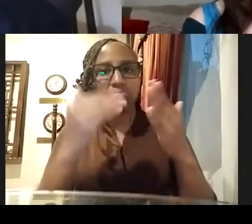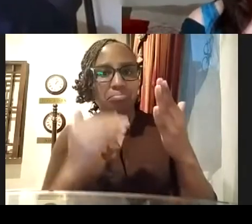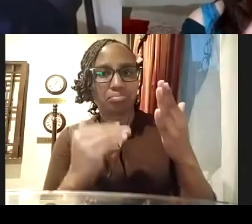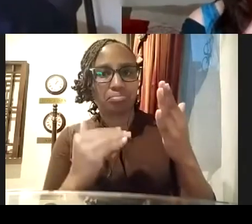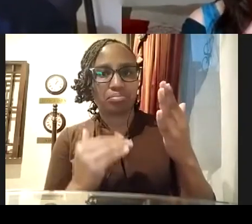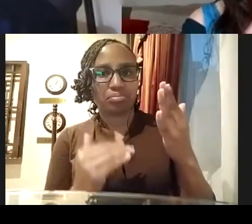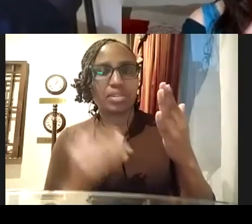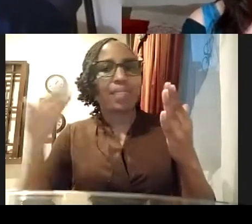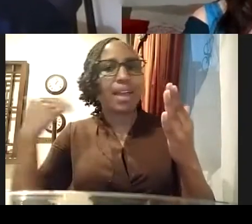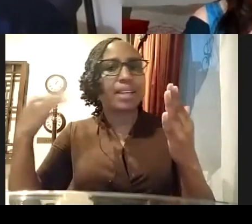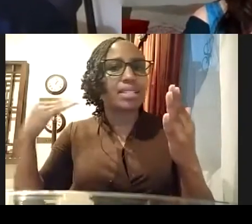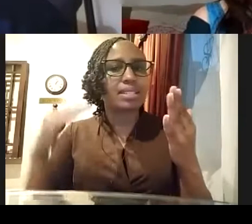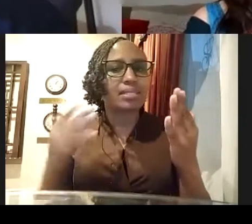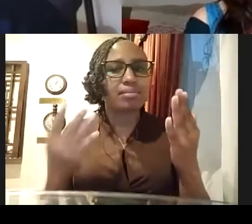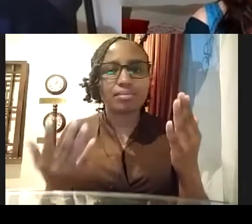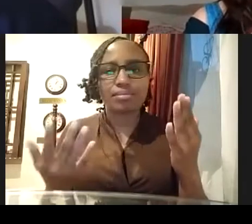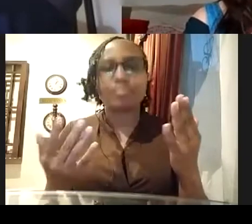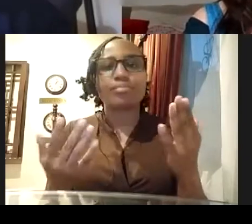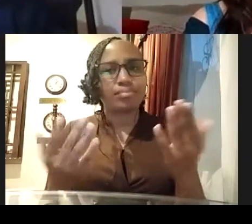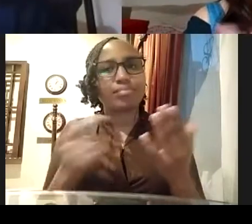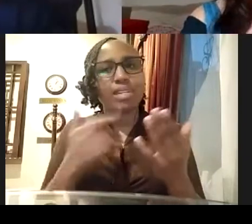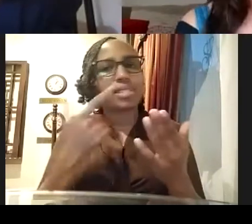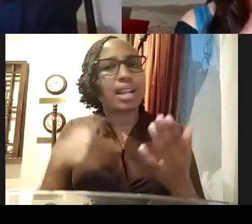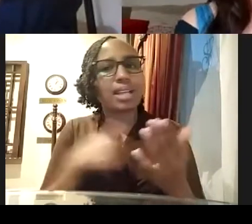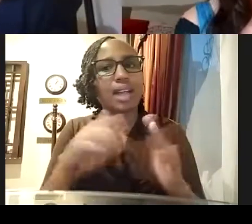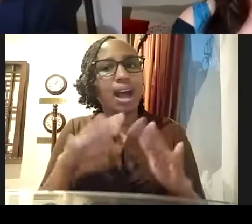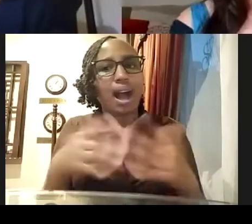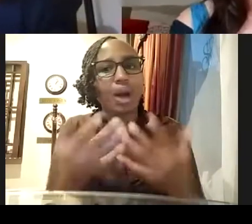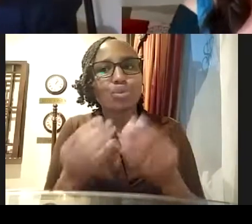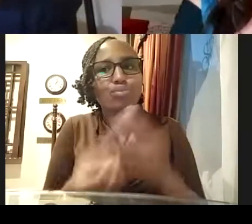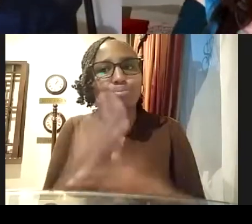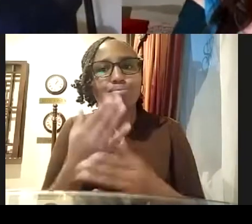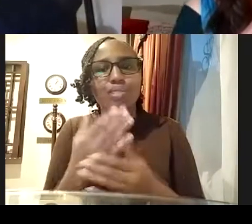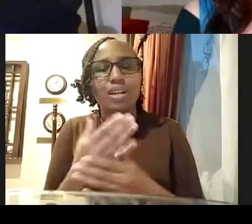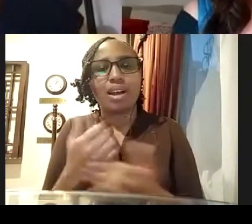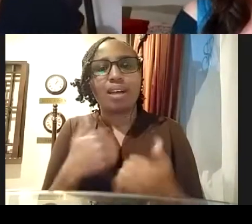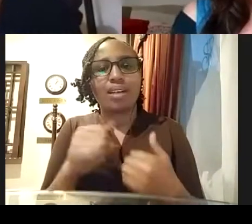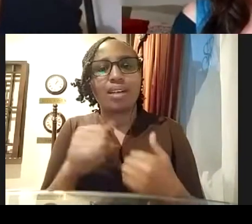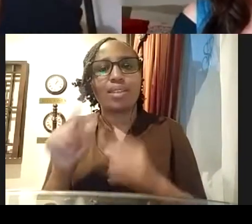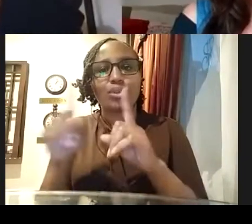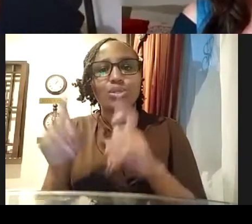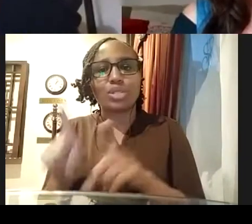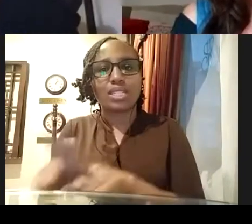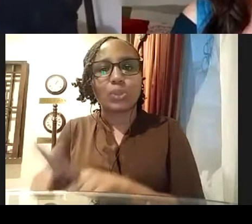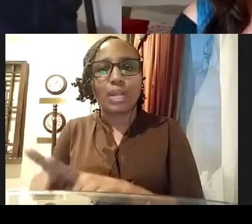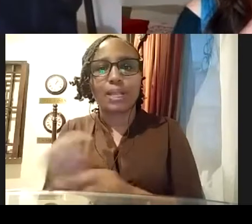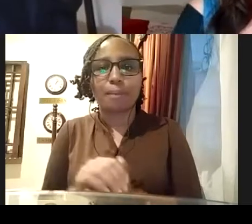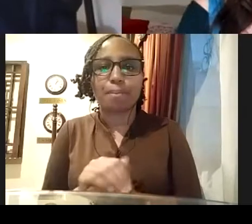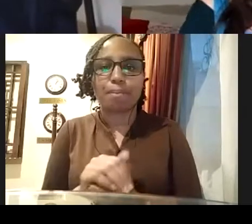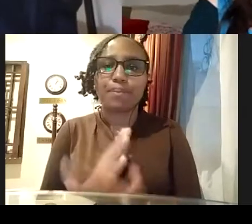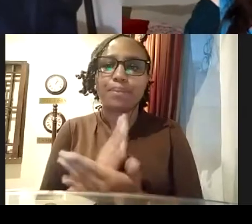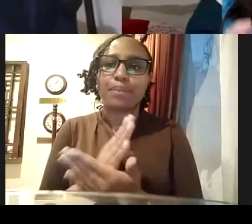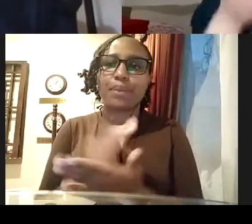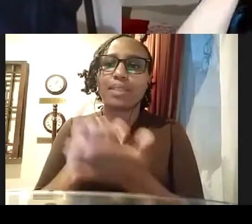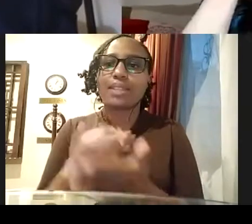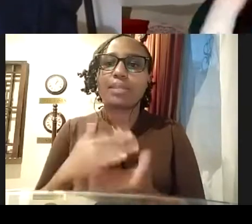history. Yeah, could you tell us a wee bit about that? And I've got some other questions about your characters as well. Sure. That's my favorite bit.